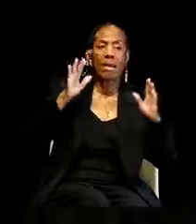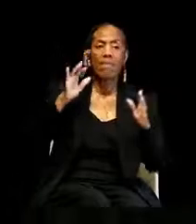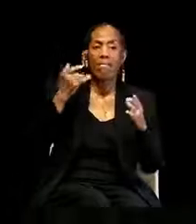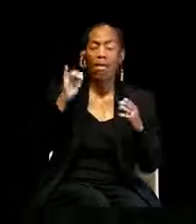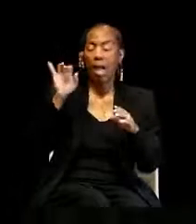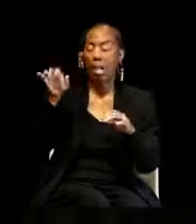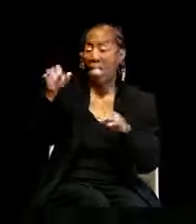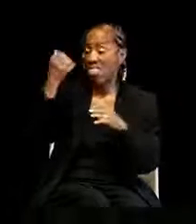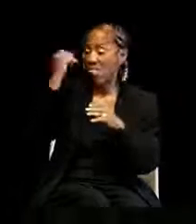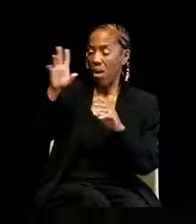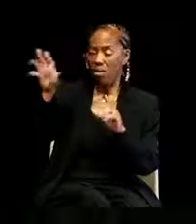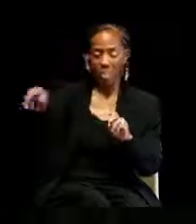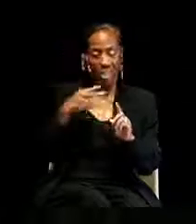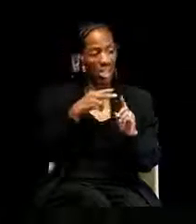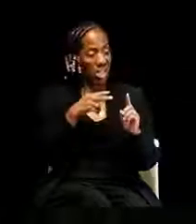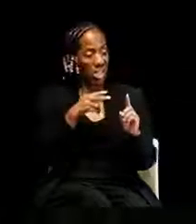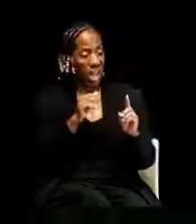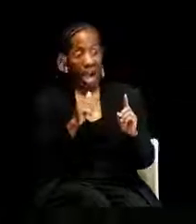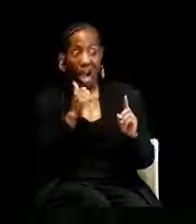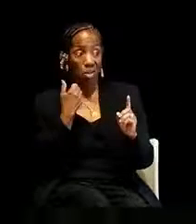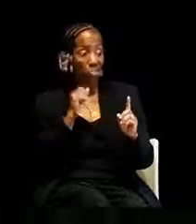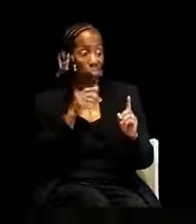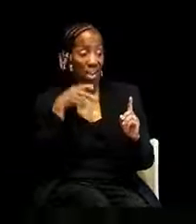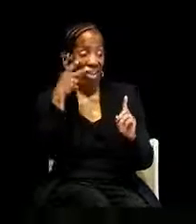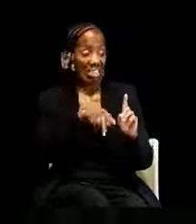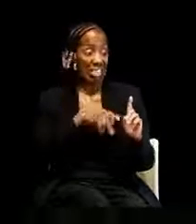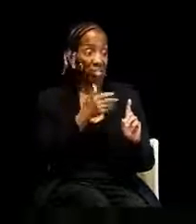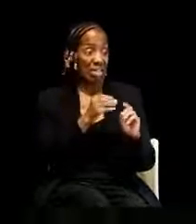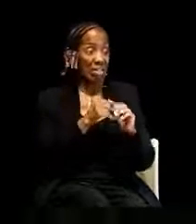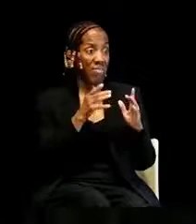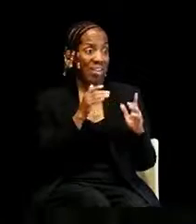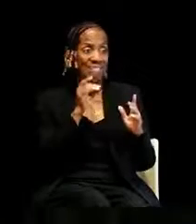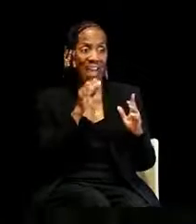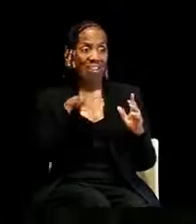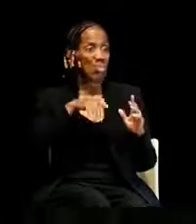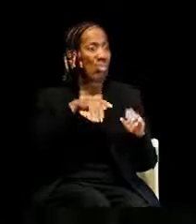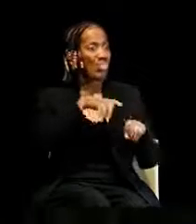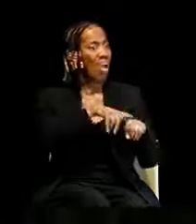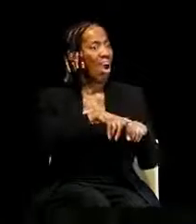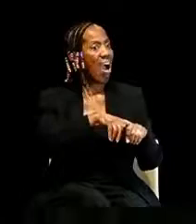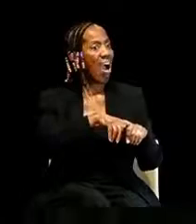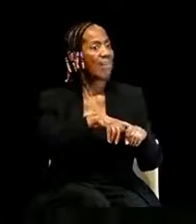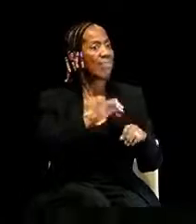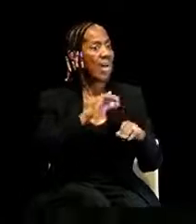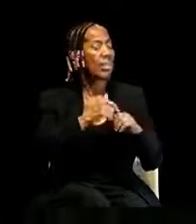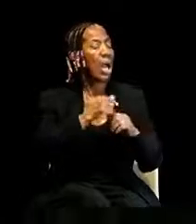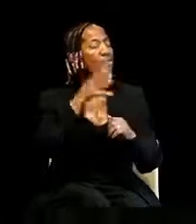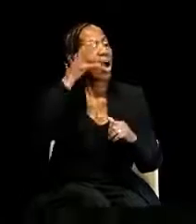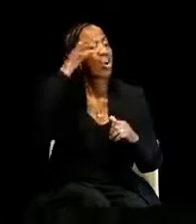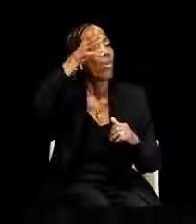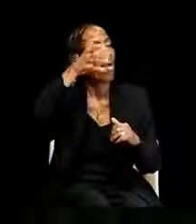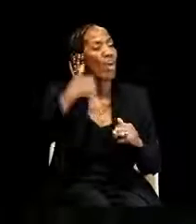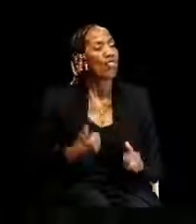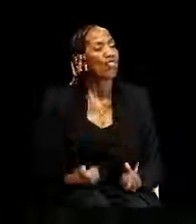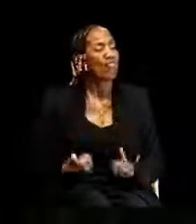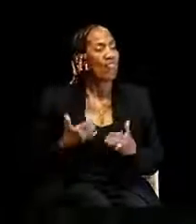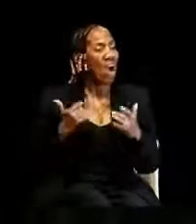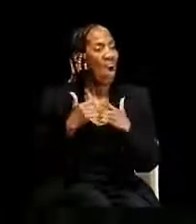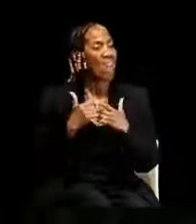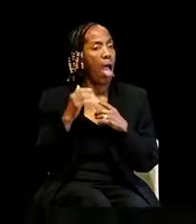looked at him and said, I'm not even gonna try to kill you again. It's not your time. And that is how my grandfather survived